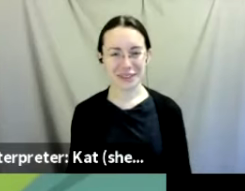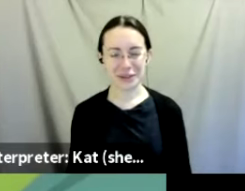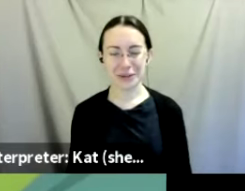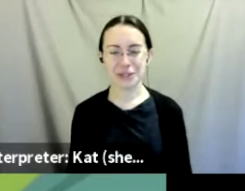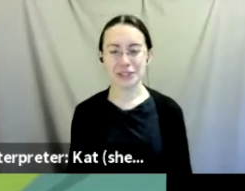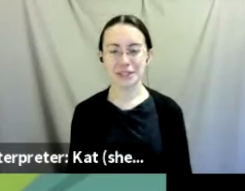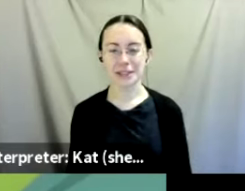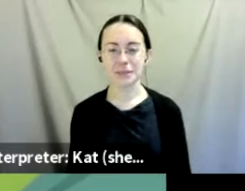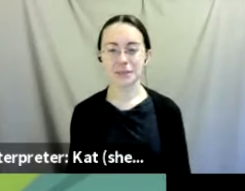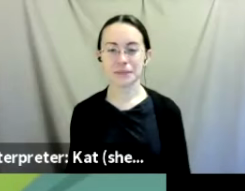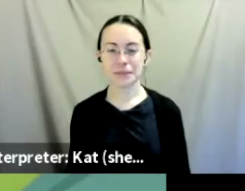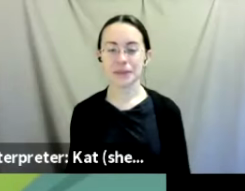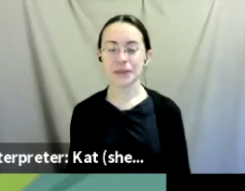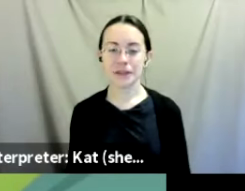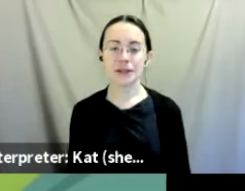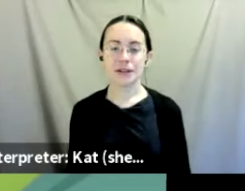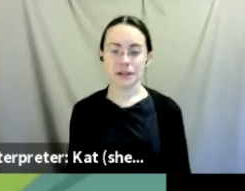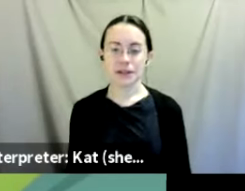That's another great question.